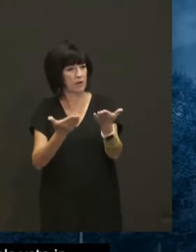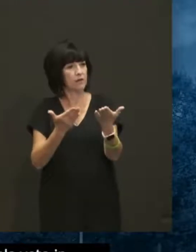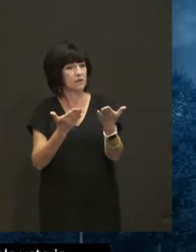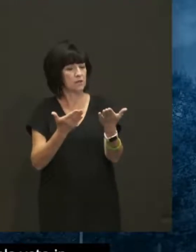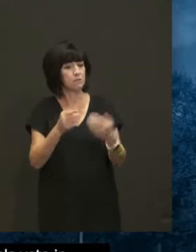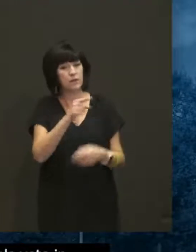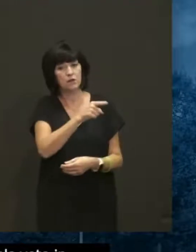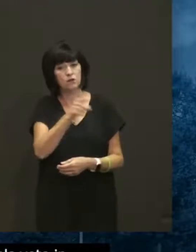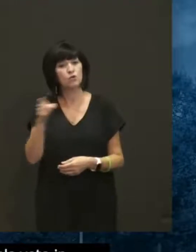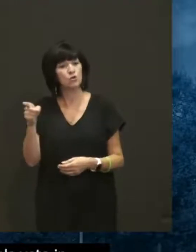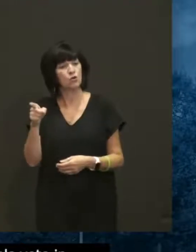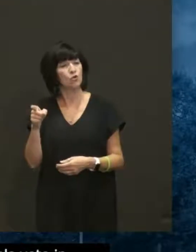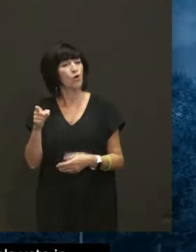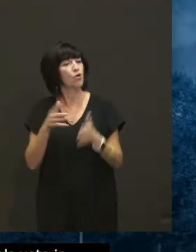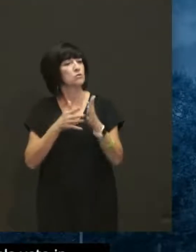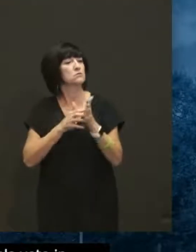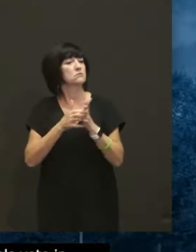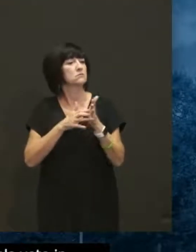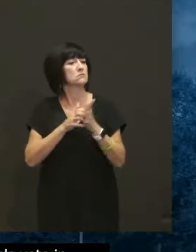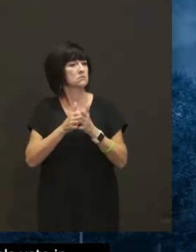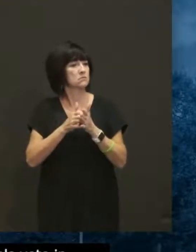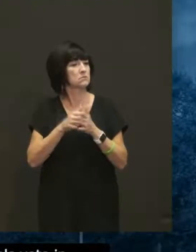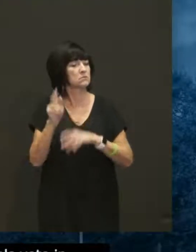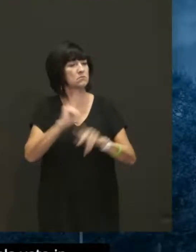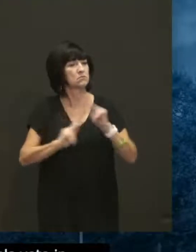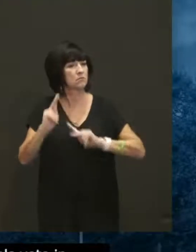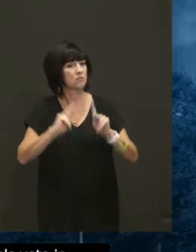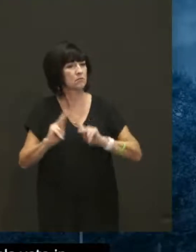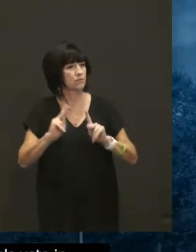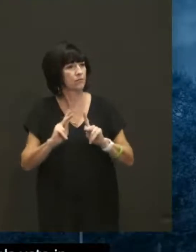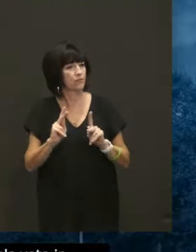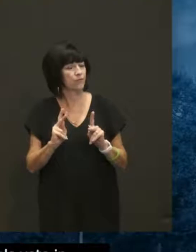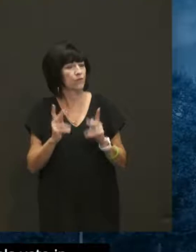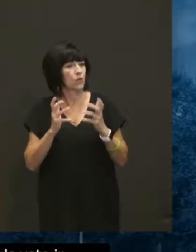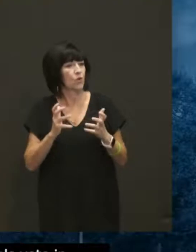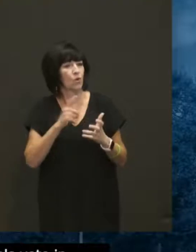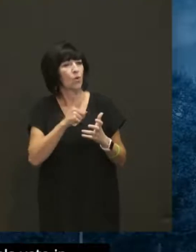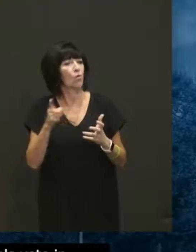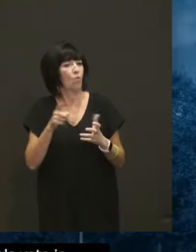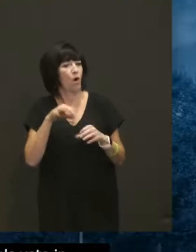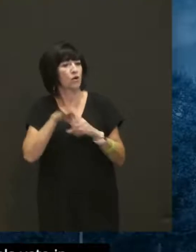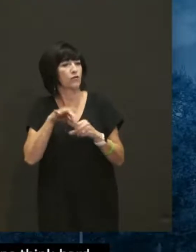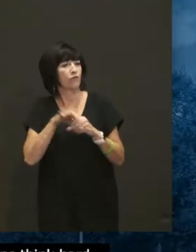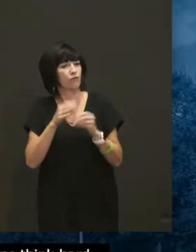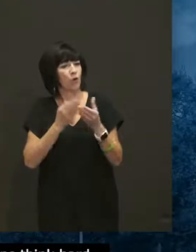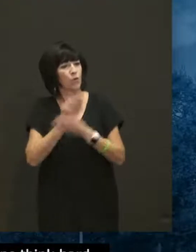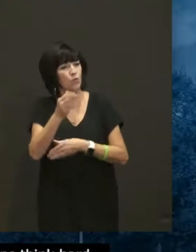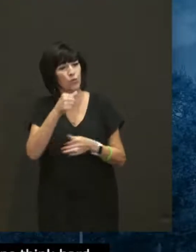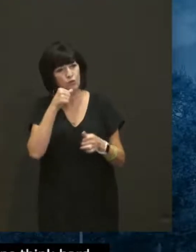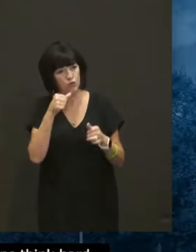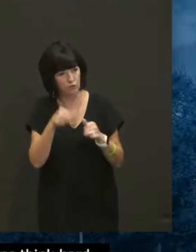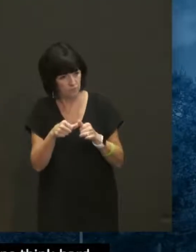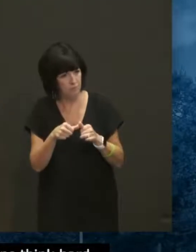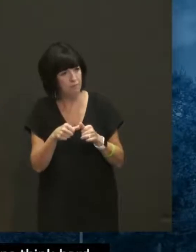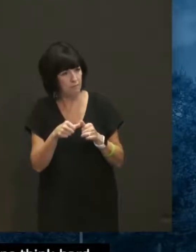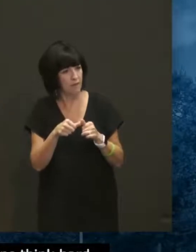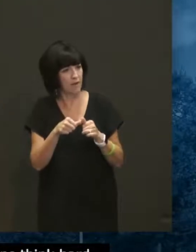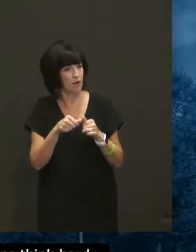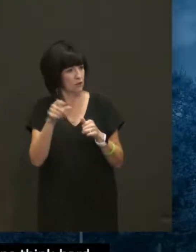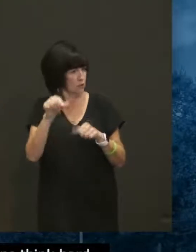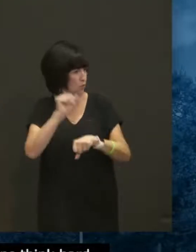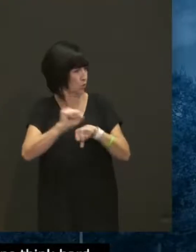vulnerable populations think hard about voting, getting a vote by mail ballot. It worked extremely well during